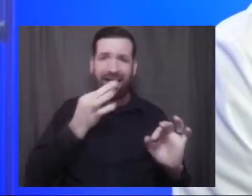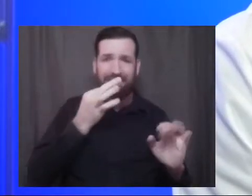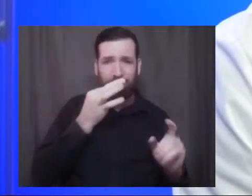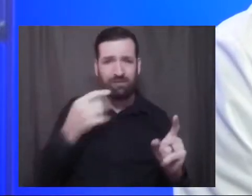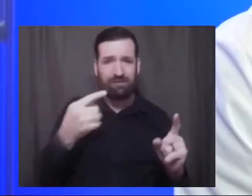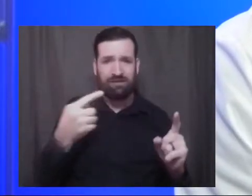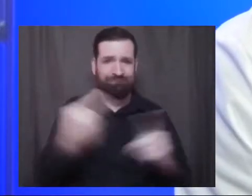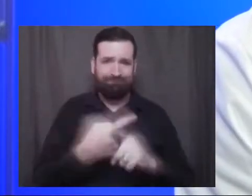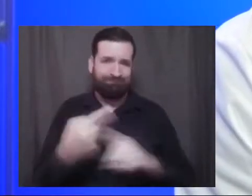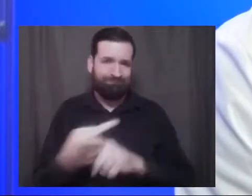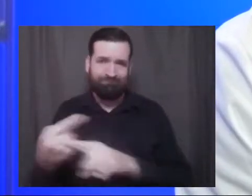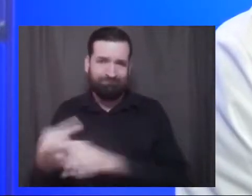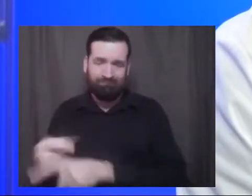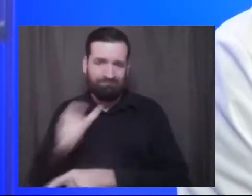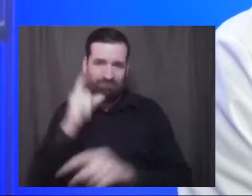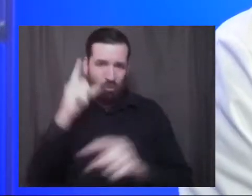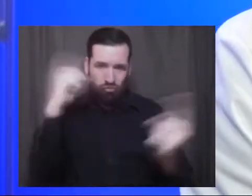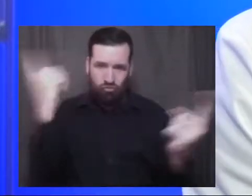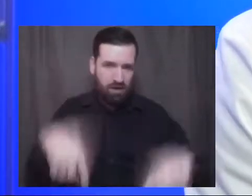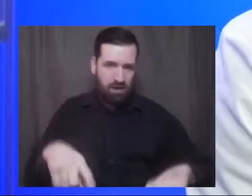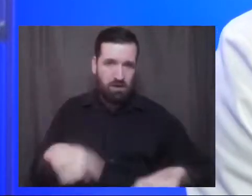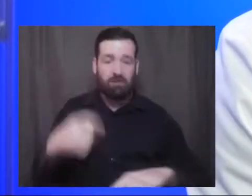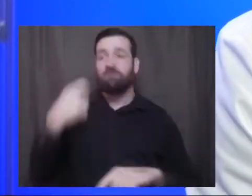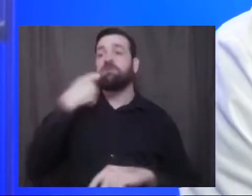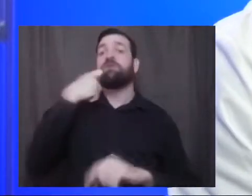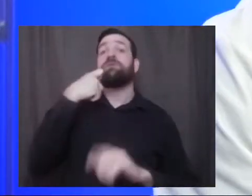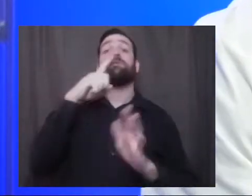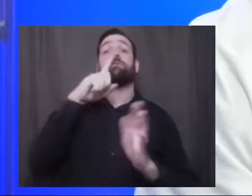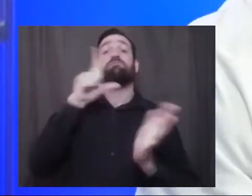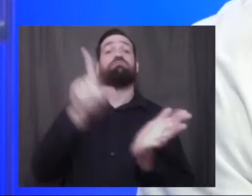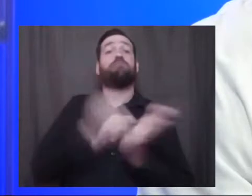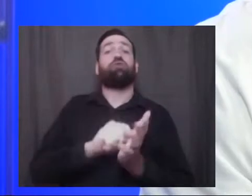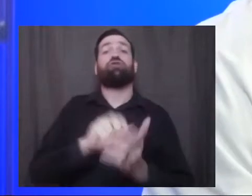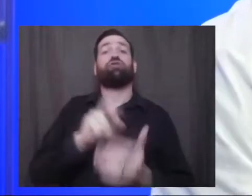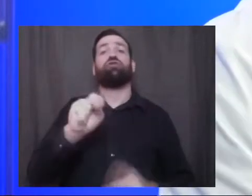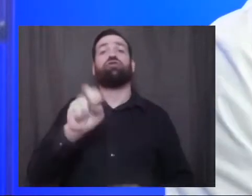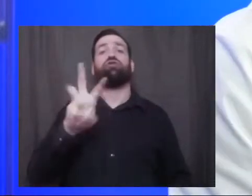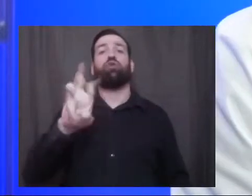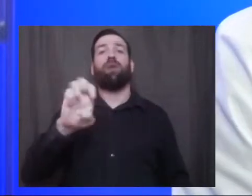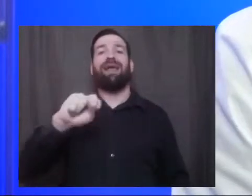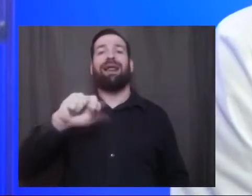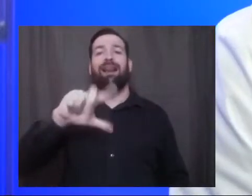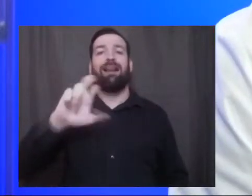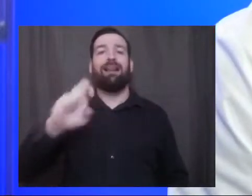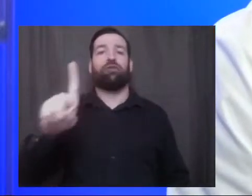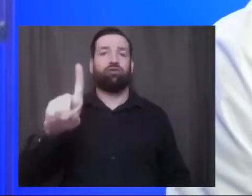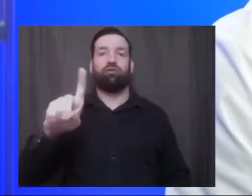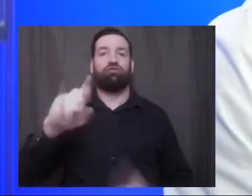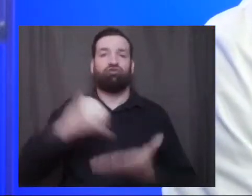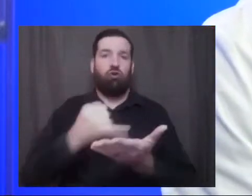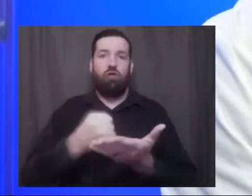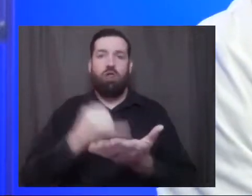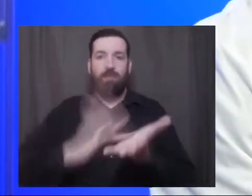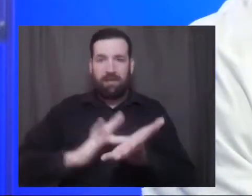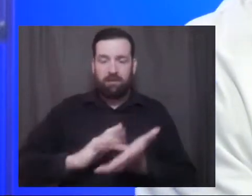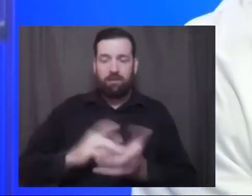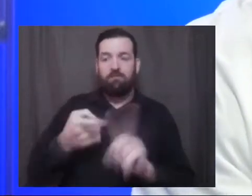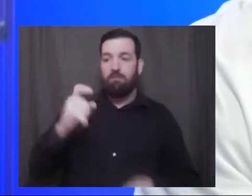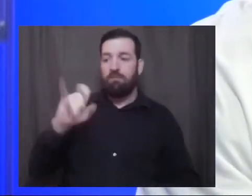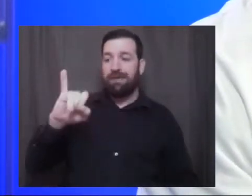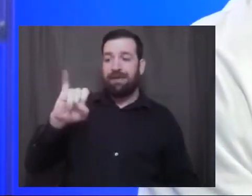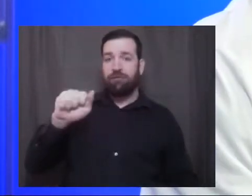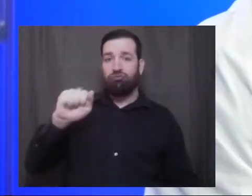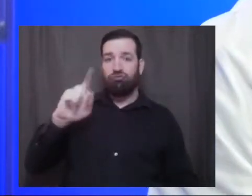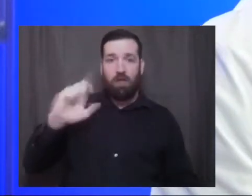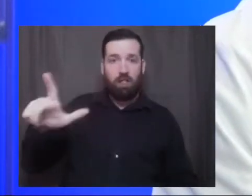know that there was a recently published article in New England Journal of Medicine from Israel looking at 3rd doses